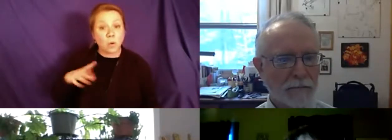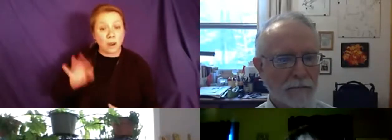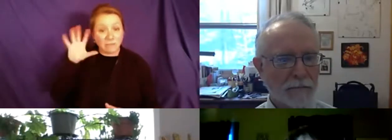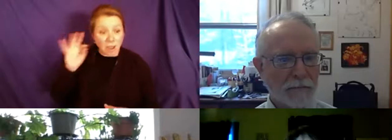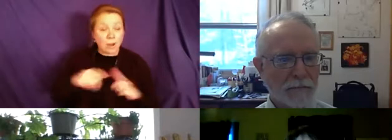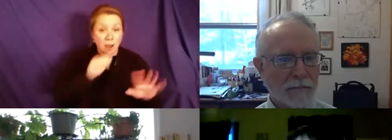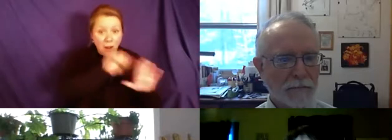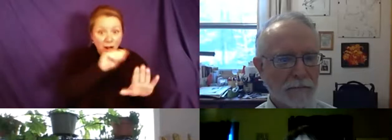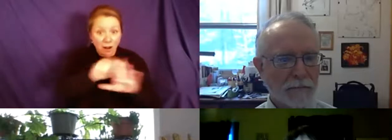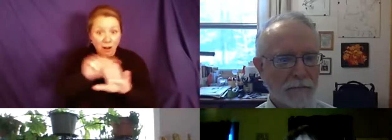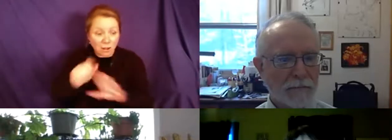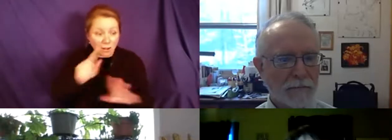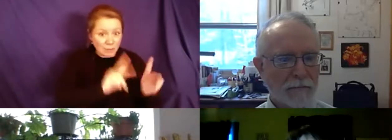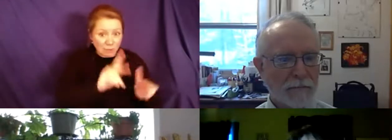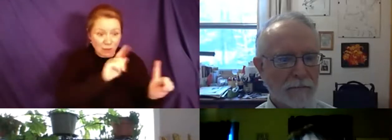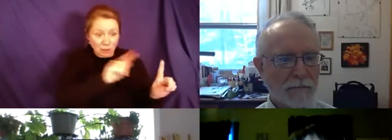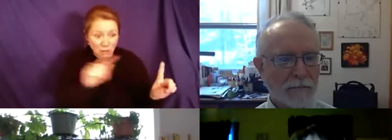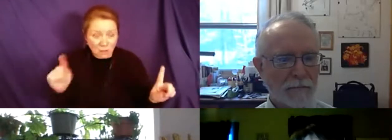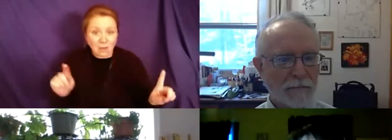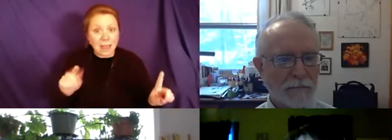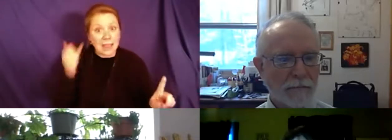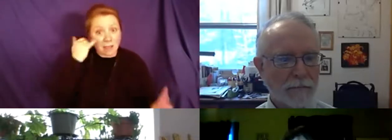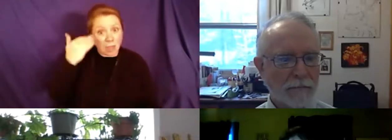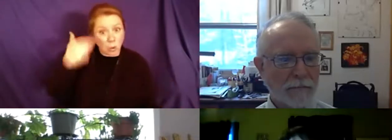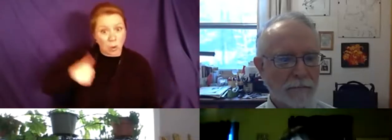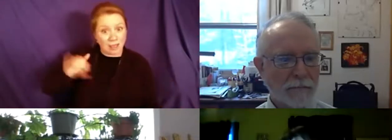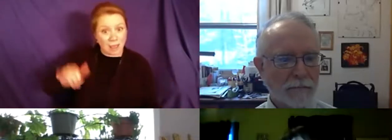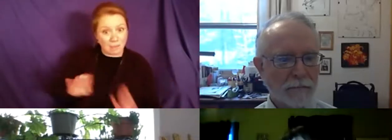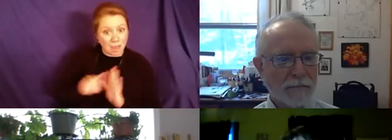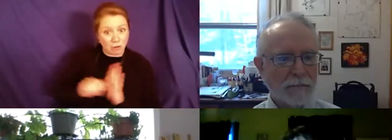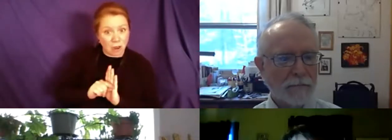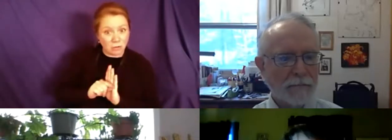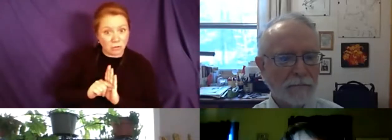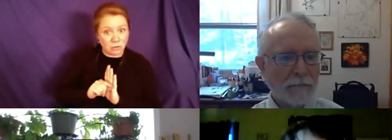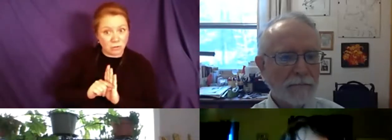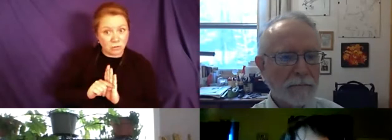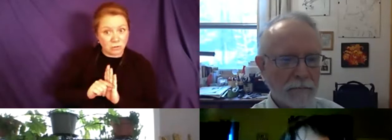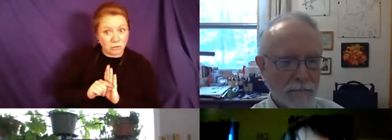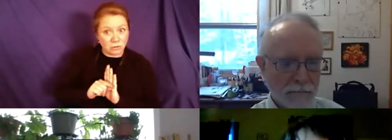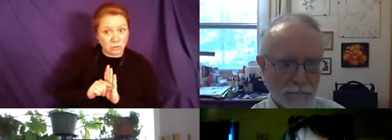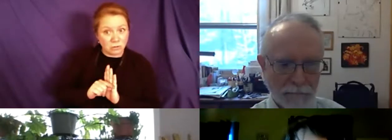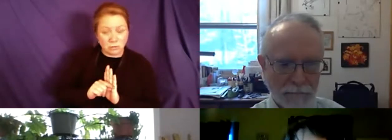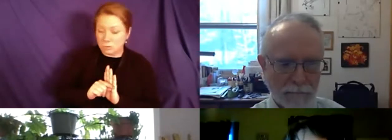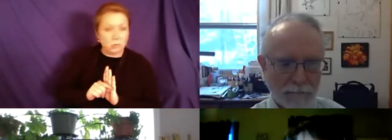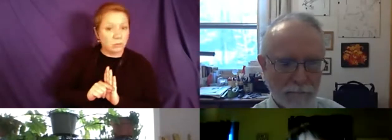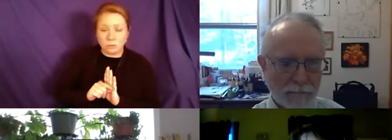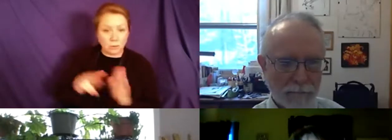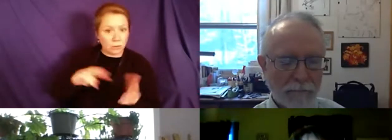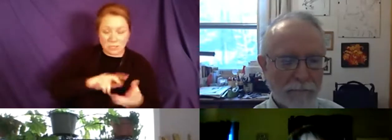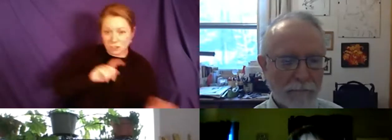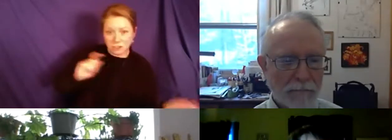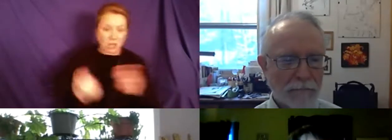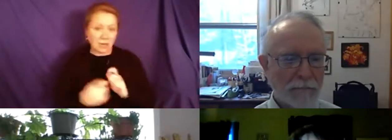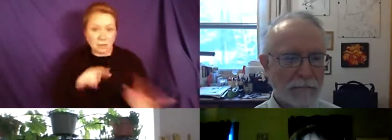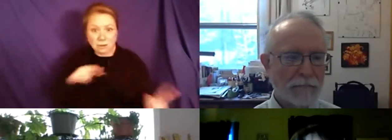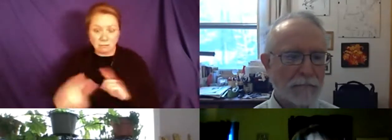door is when people knew I had that background, it was all of a sudden a whole different thing, because they wanted to tell